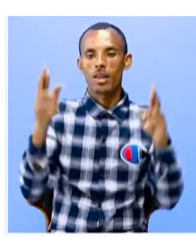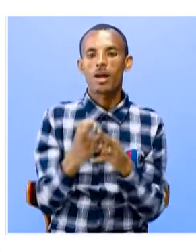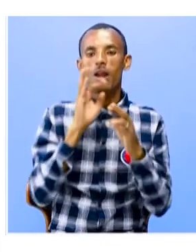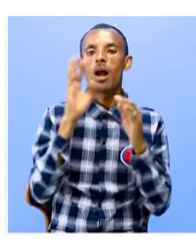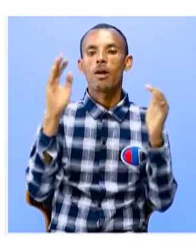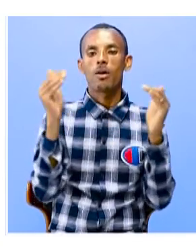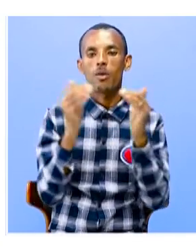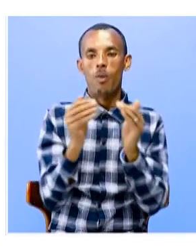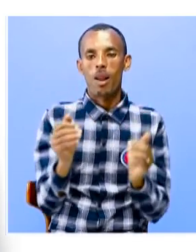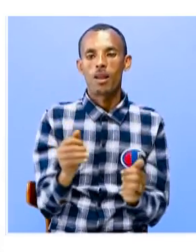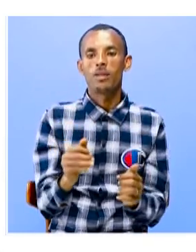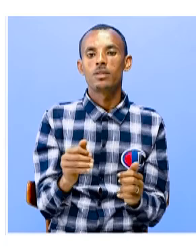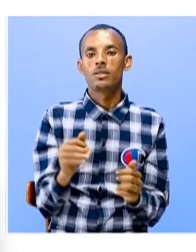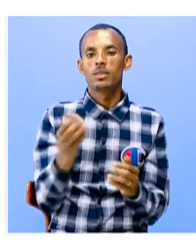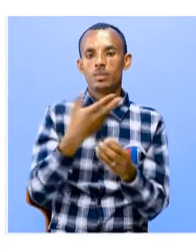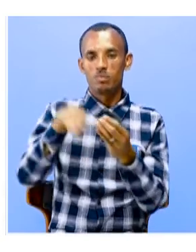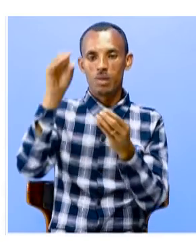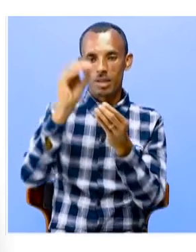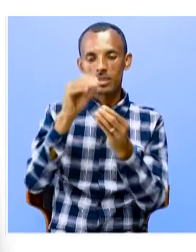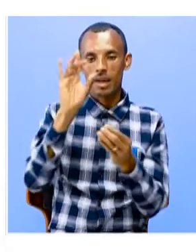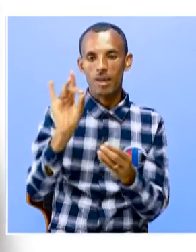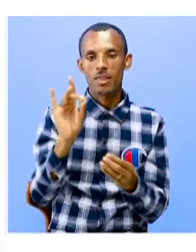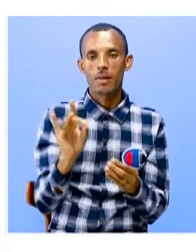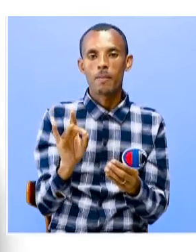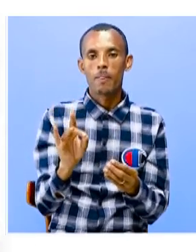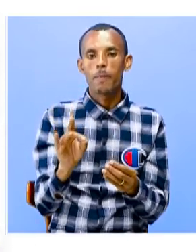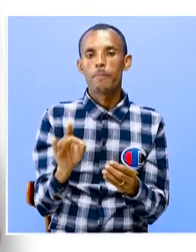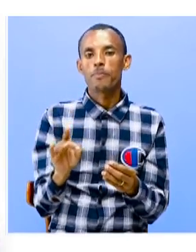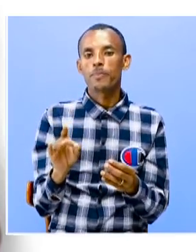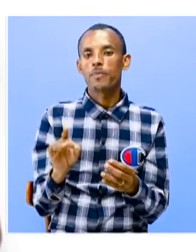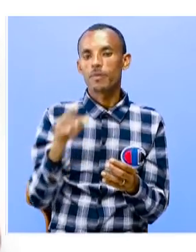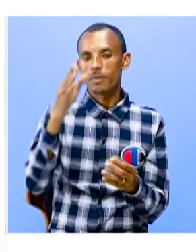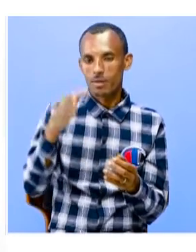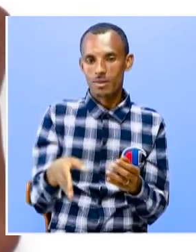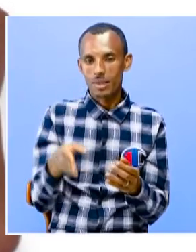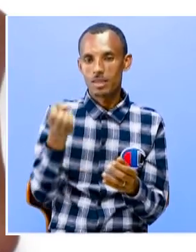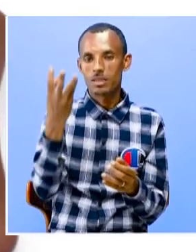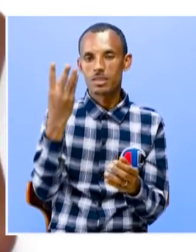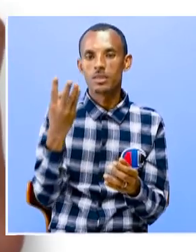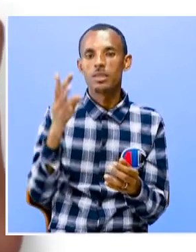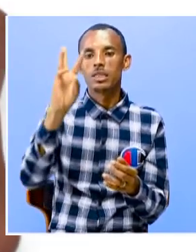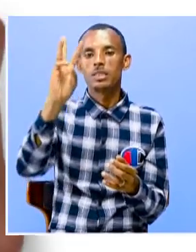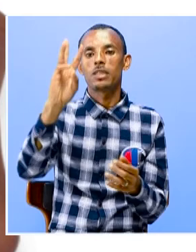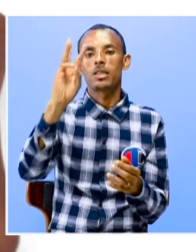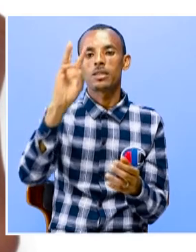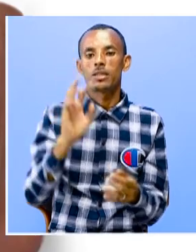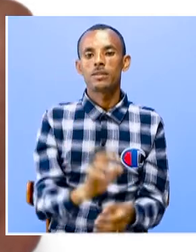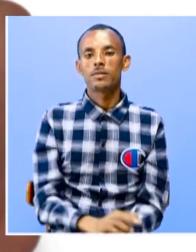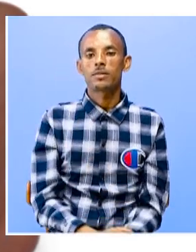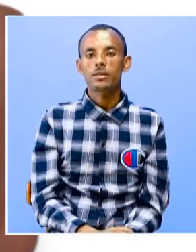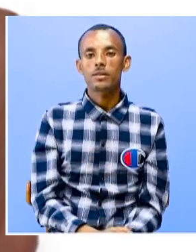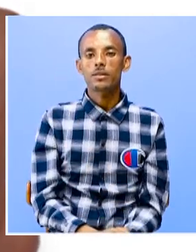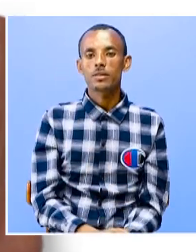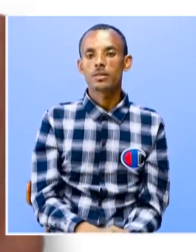congruent. Therefore plus 8 meter plus this one is also it is 6. This one